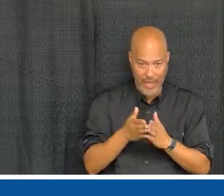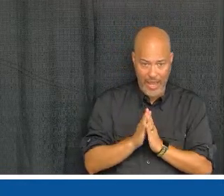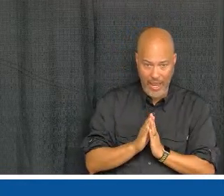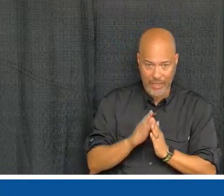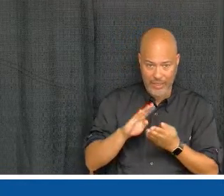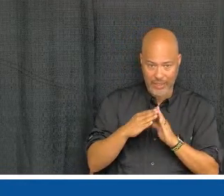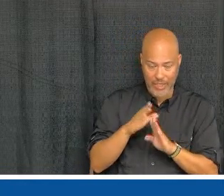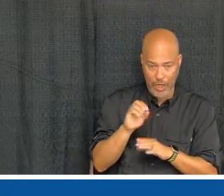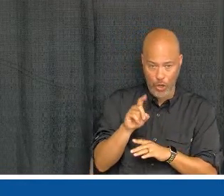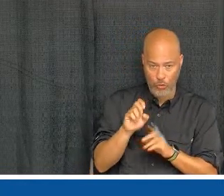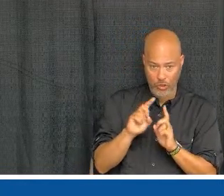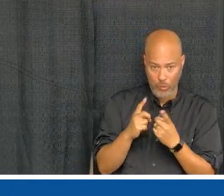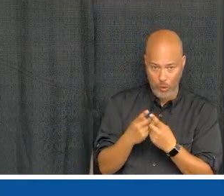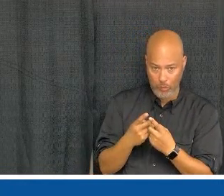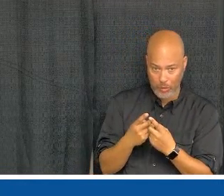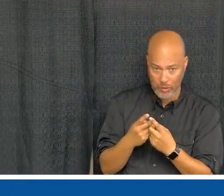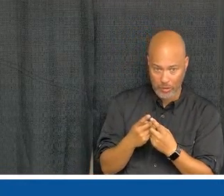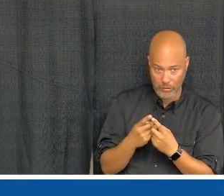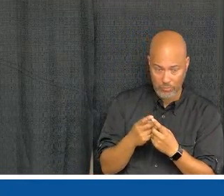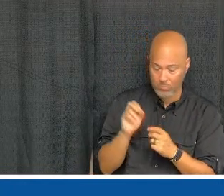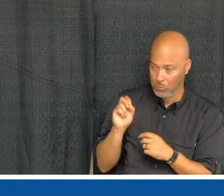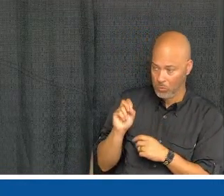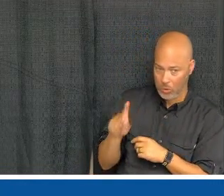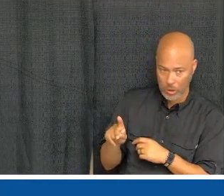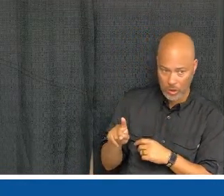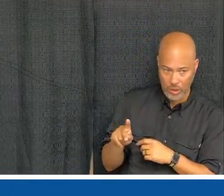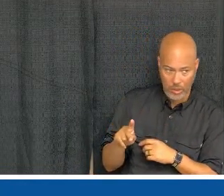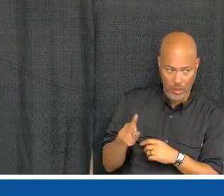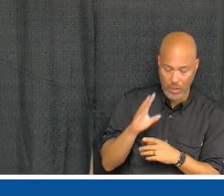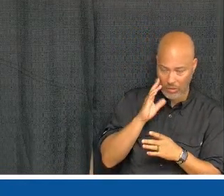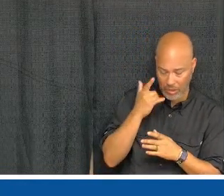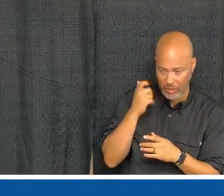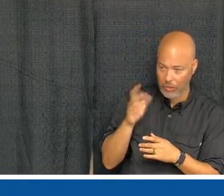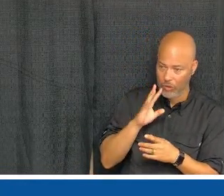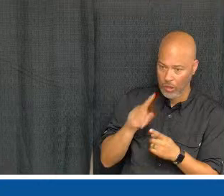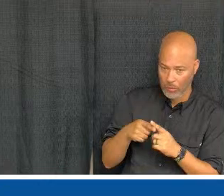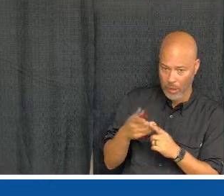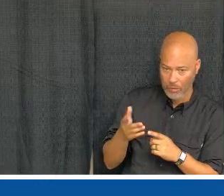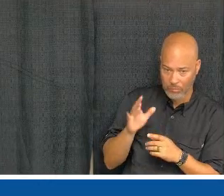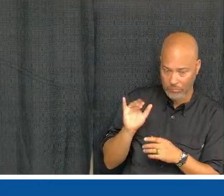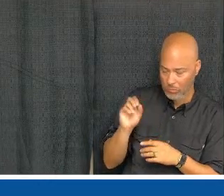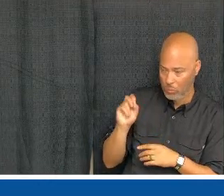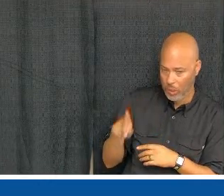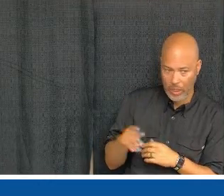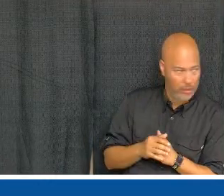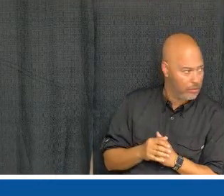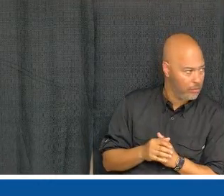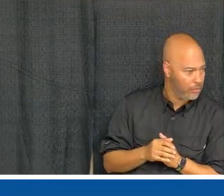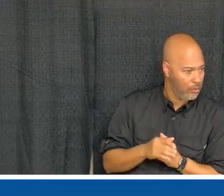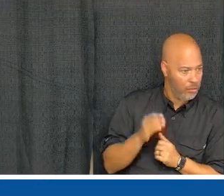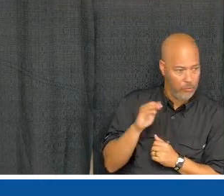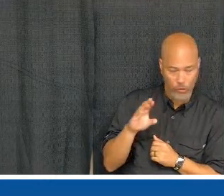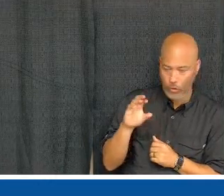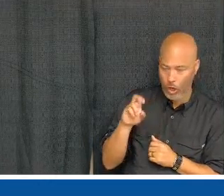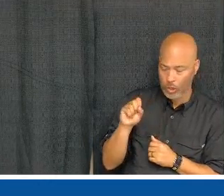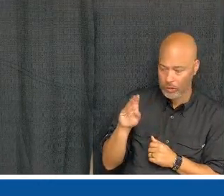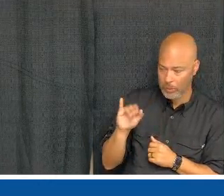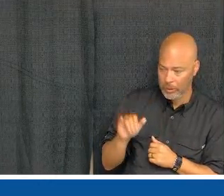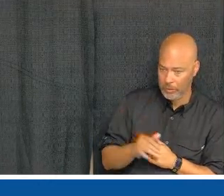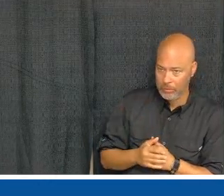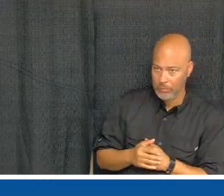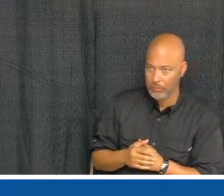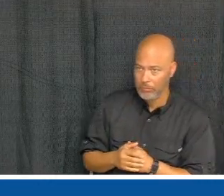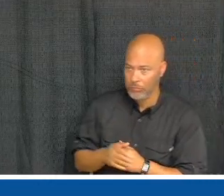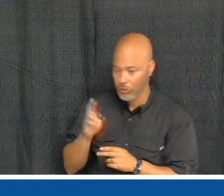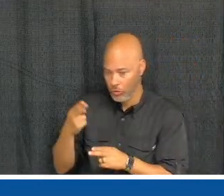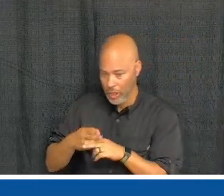City Codes Department, since they're being referenced on here. Okay. Mr. Crosby, your name